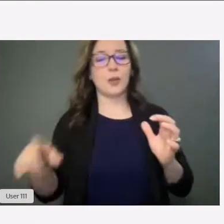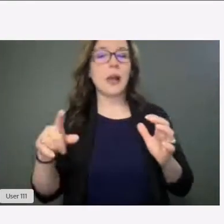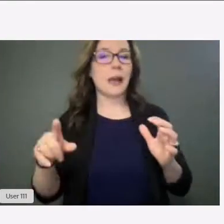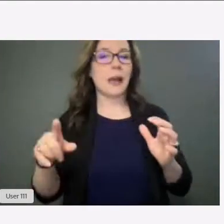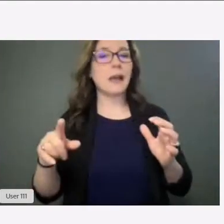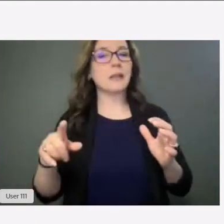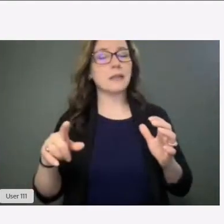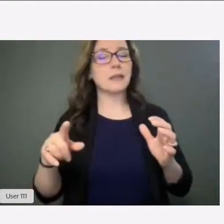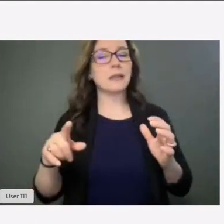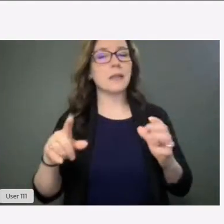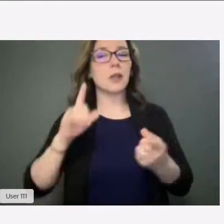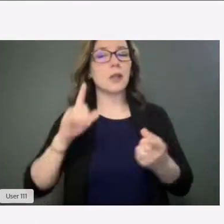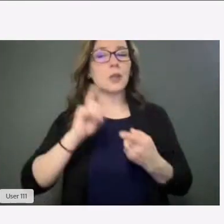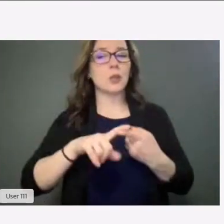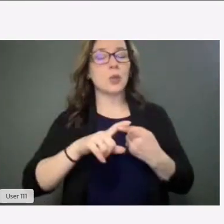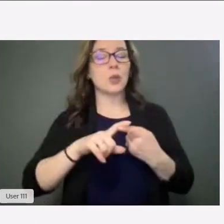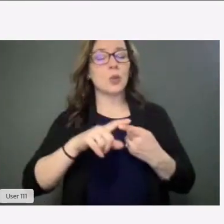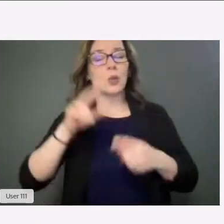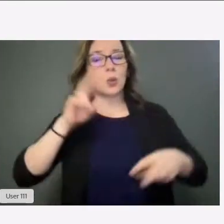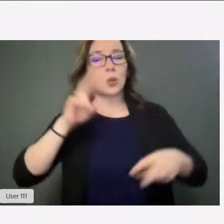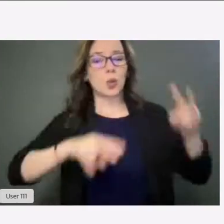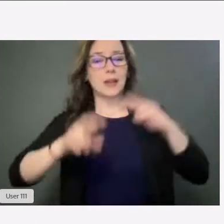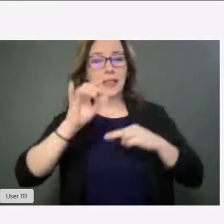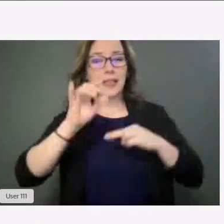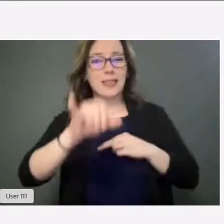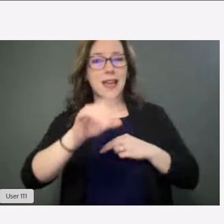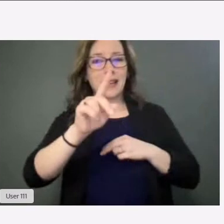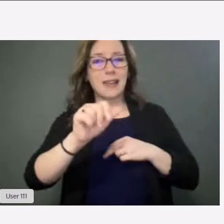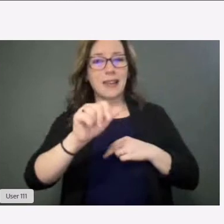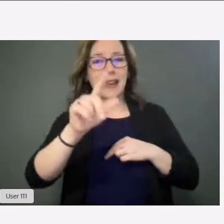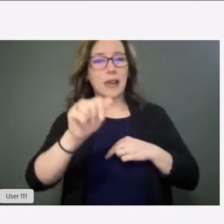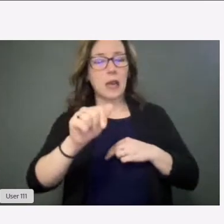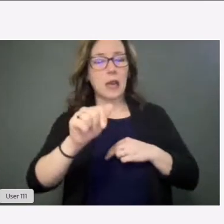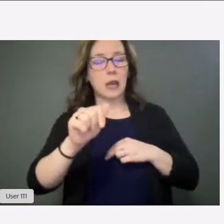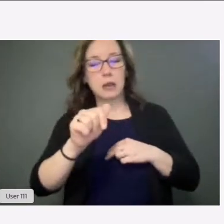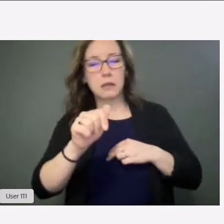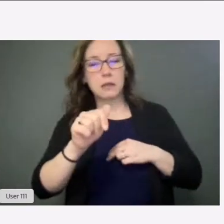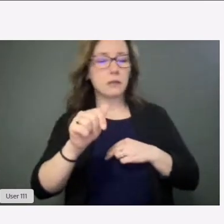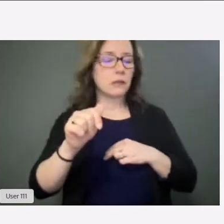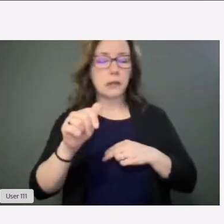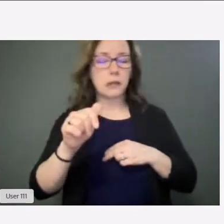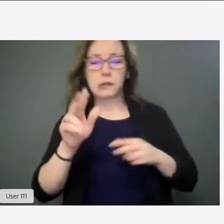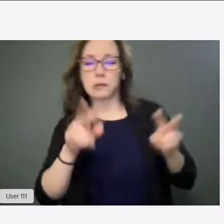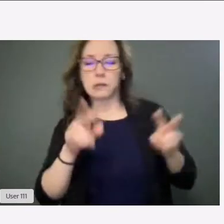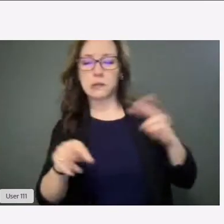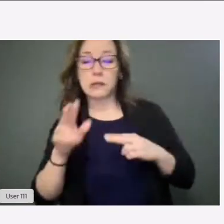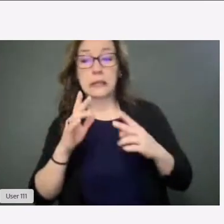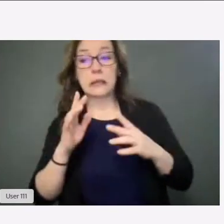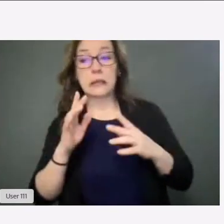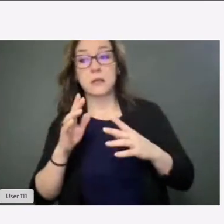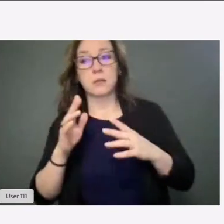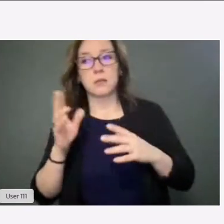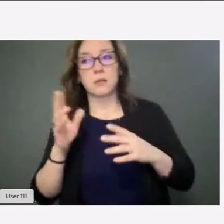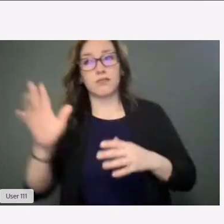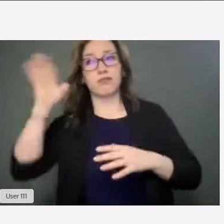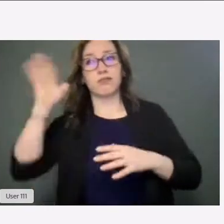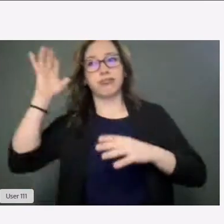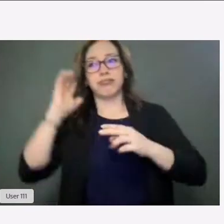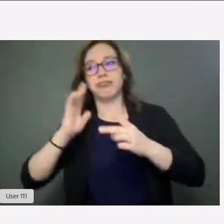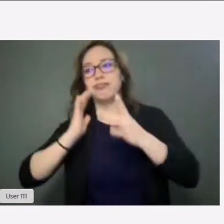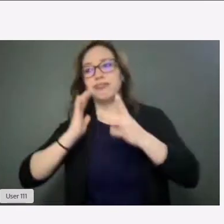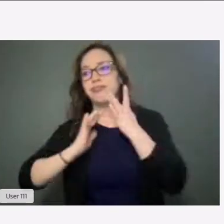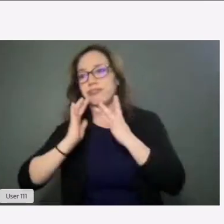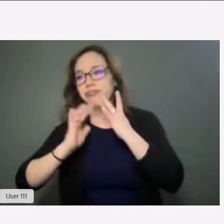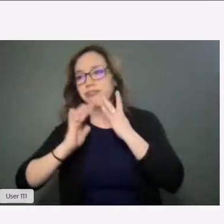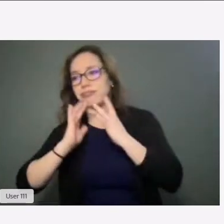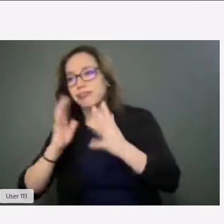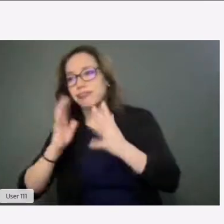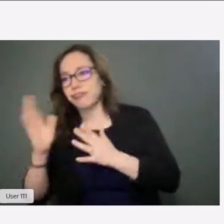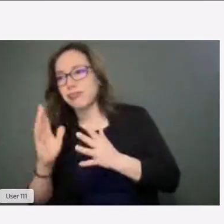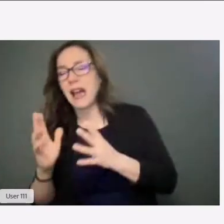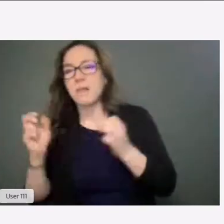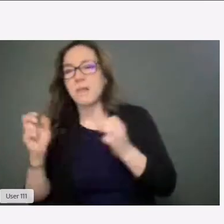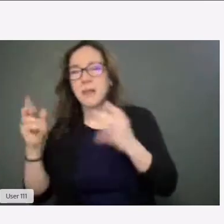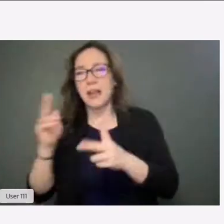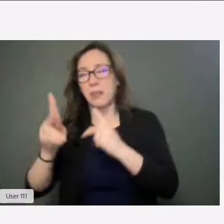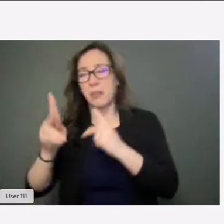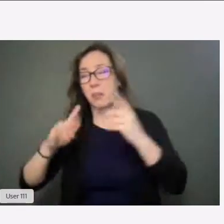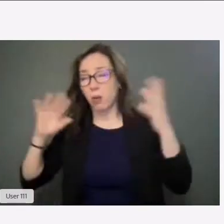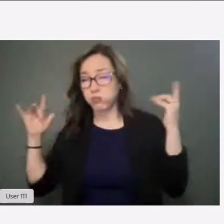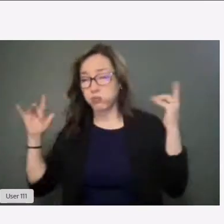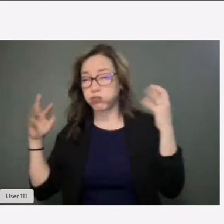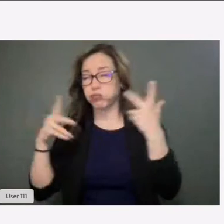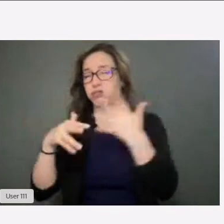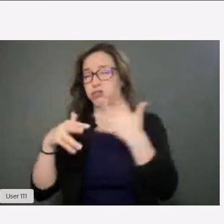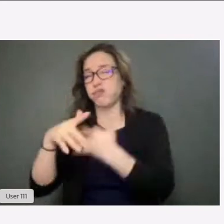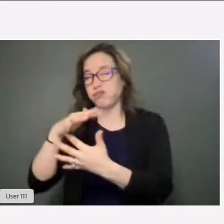to look at that data, examine where not only you have historically underserved communities, where you have high areas of traffic, and use that